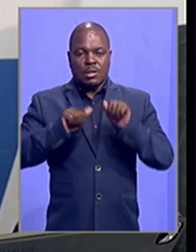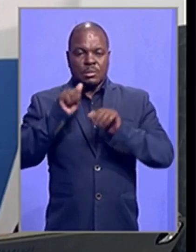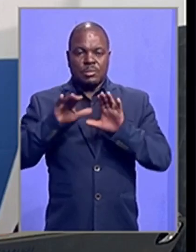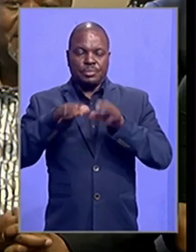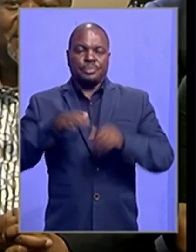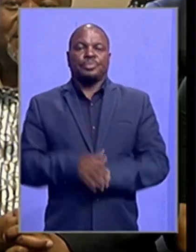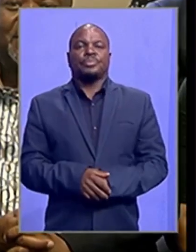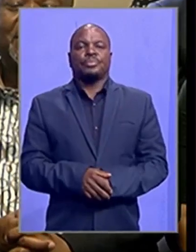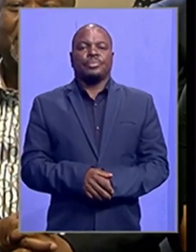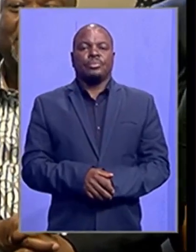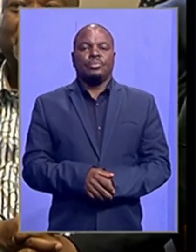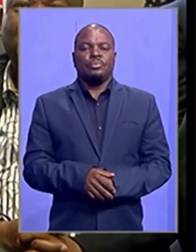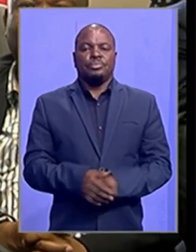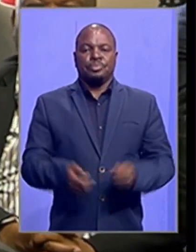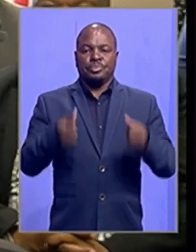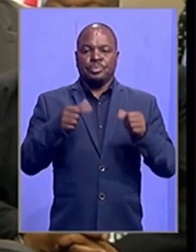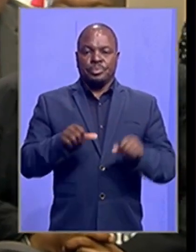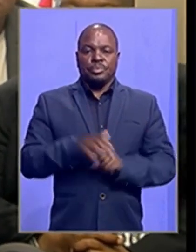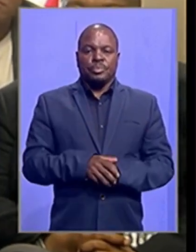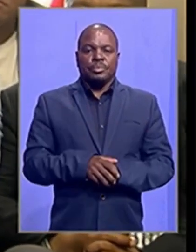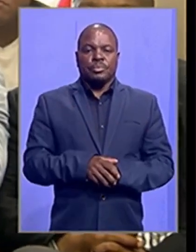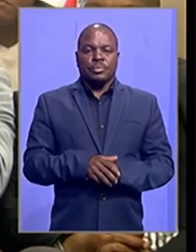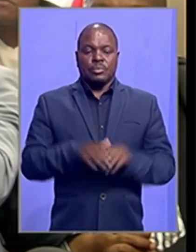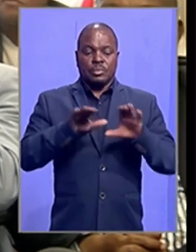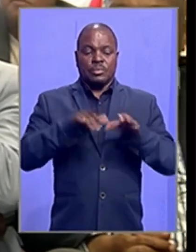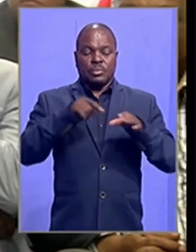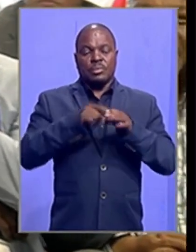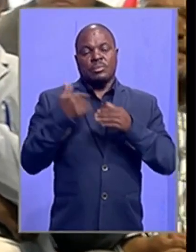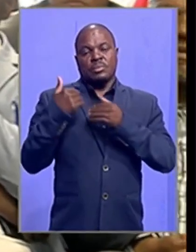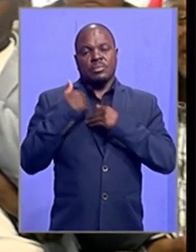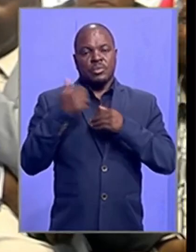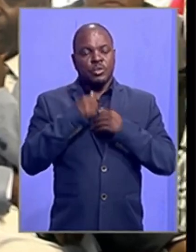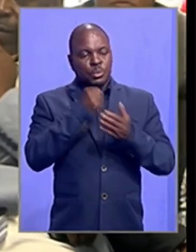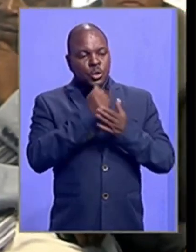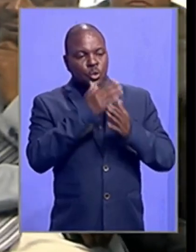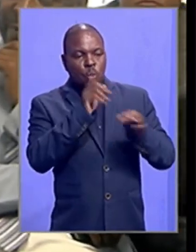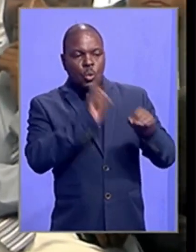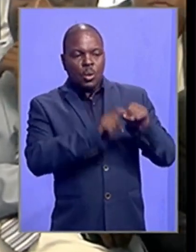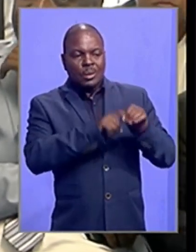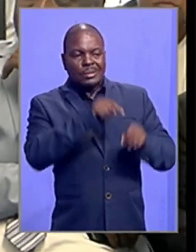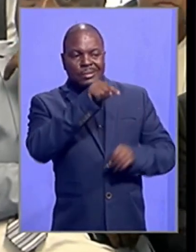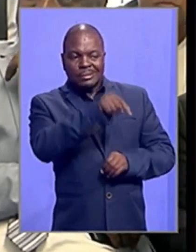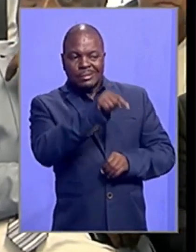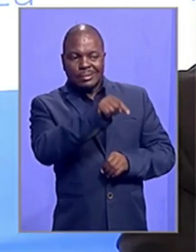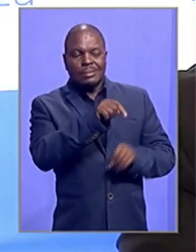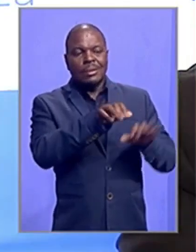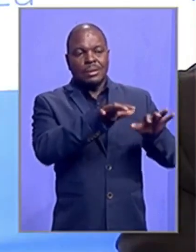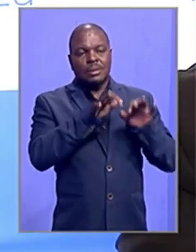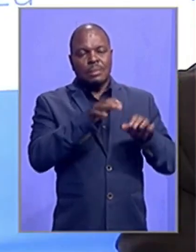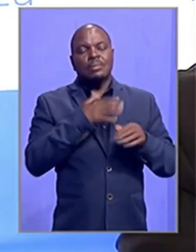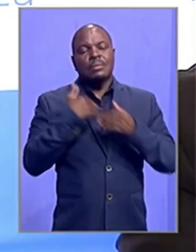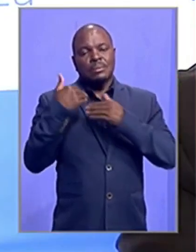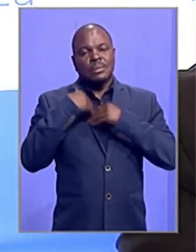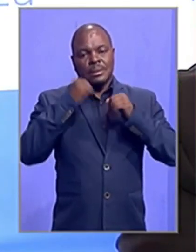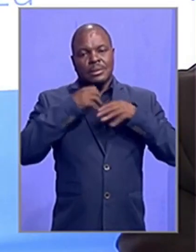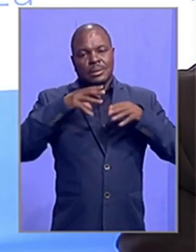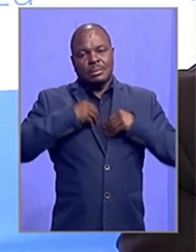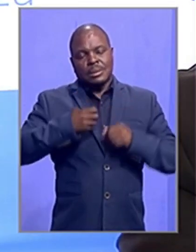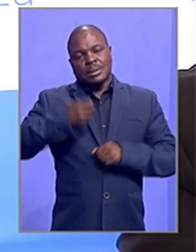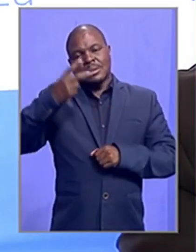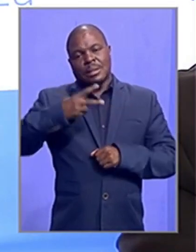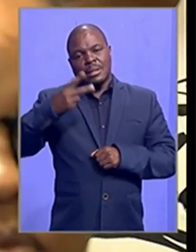Institute. Re sa le fo setheo se se netefatsang boleng ba ditlhatlhobo sorala maikarabelo a phoso e diragetseng mo pampiring ya bobedi